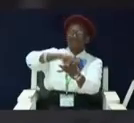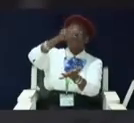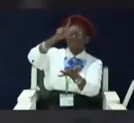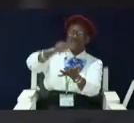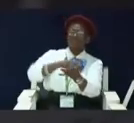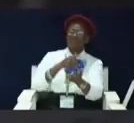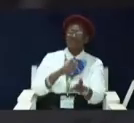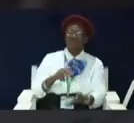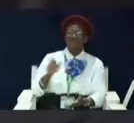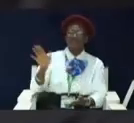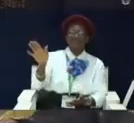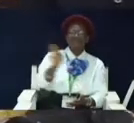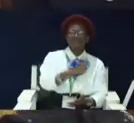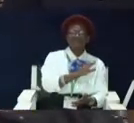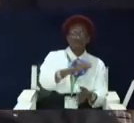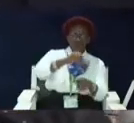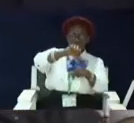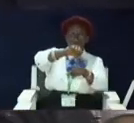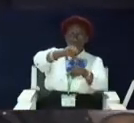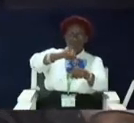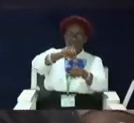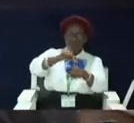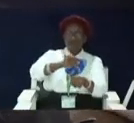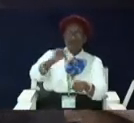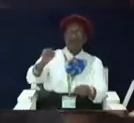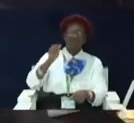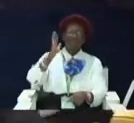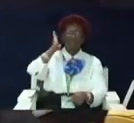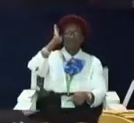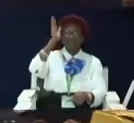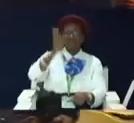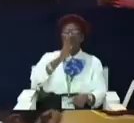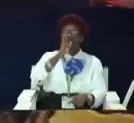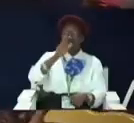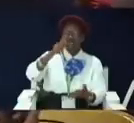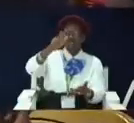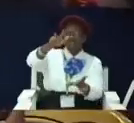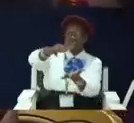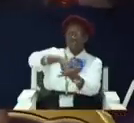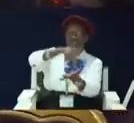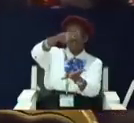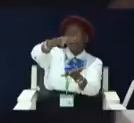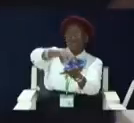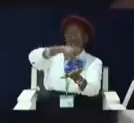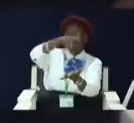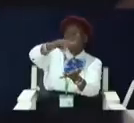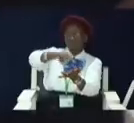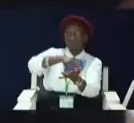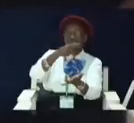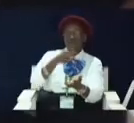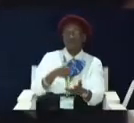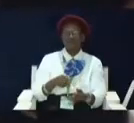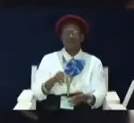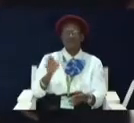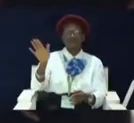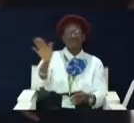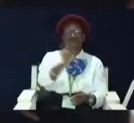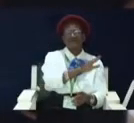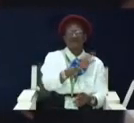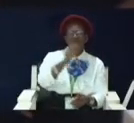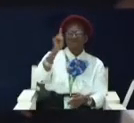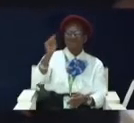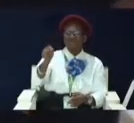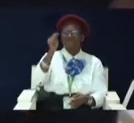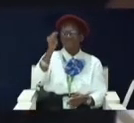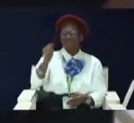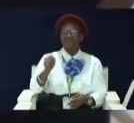Your anointing will be triple. Ifami ororo yin iloko meta ni. Your testimonies will be